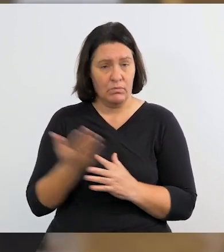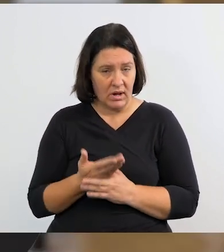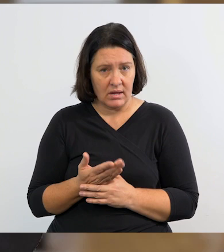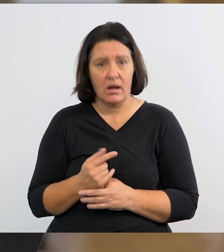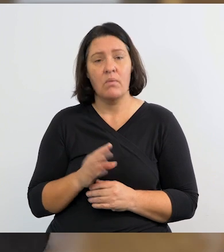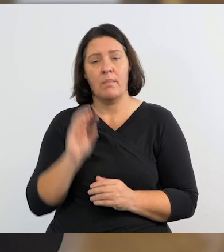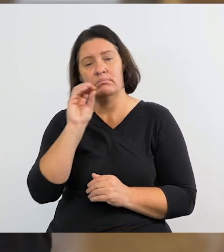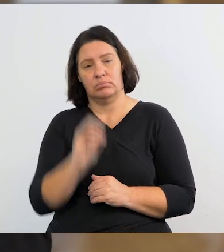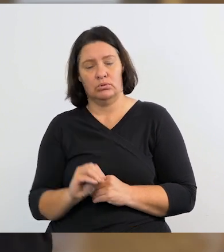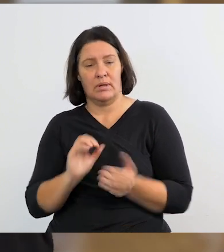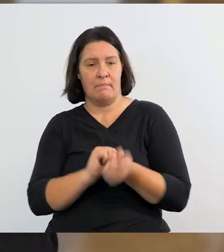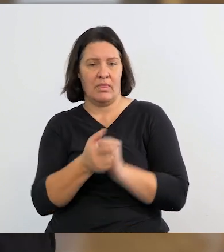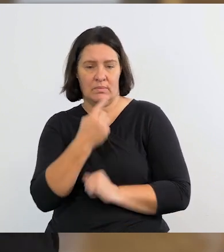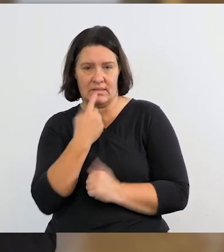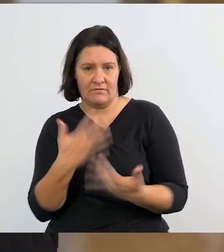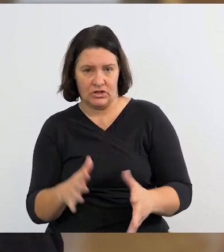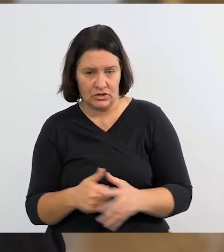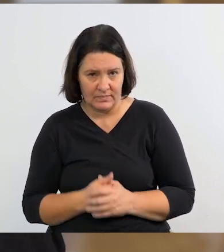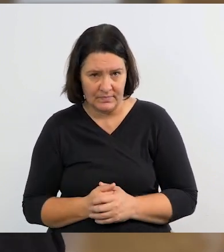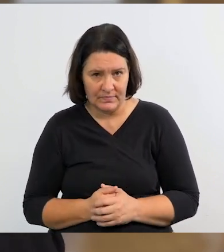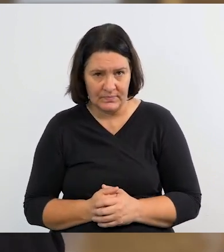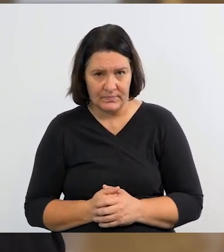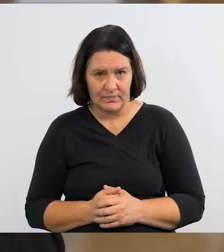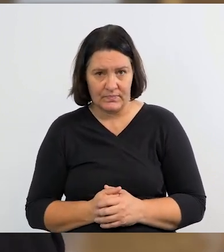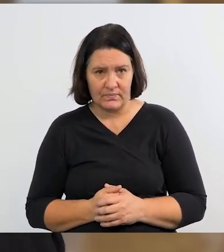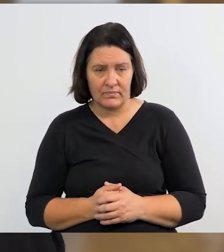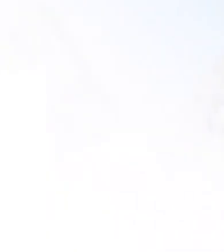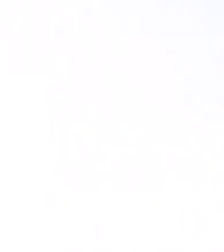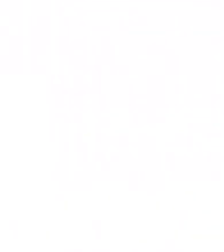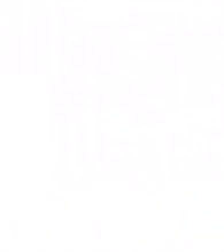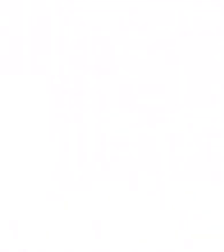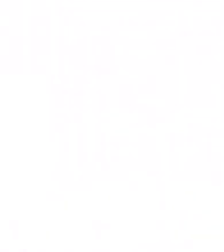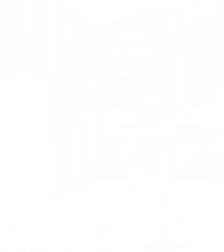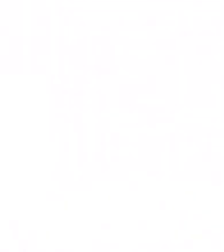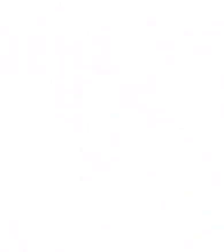After the break, we'll put some maths into what I've said so far. See you now.